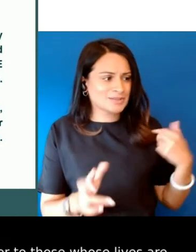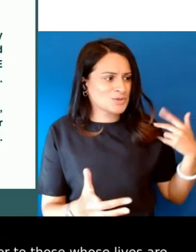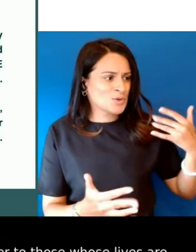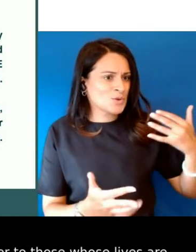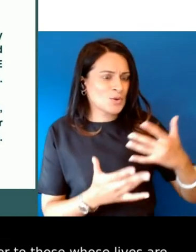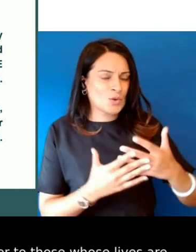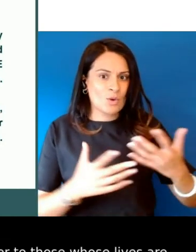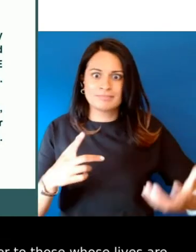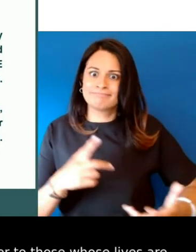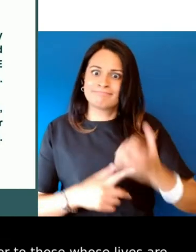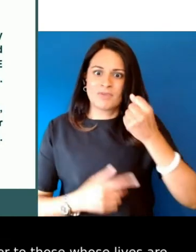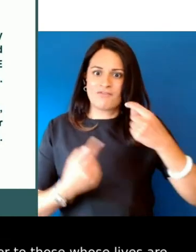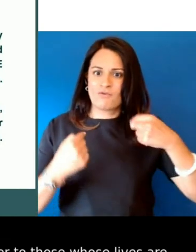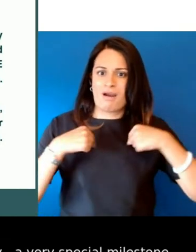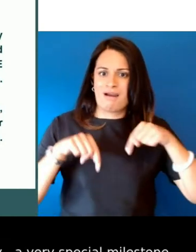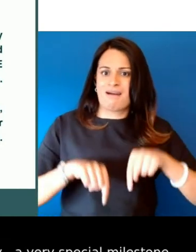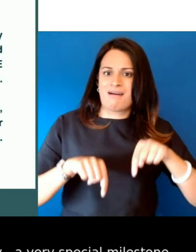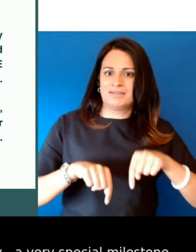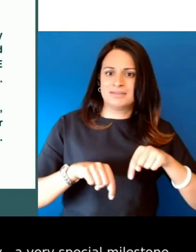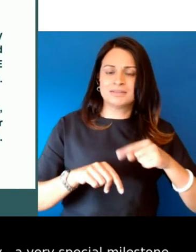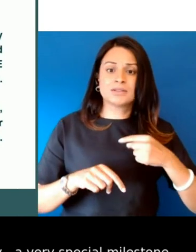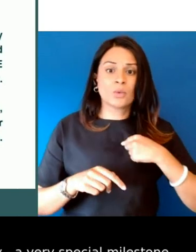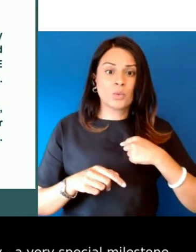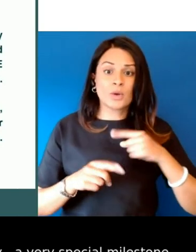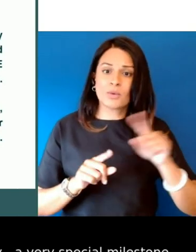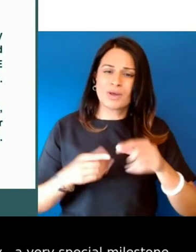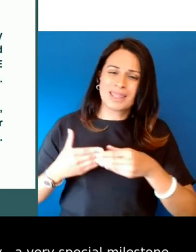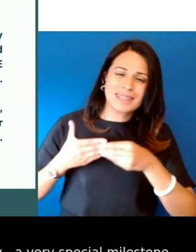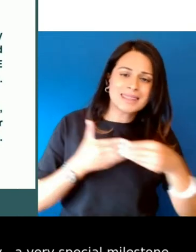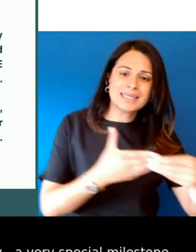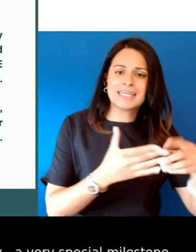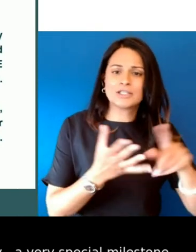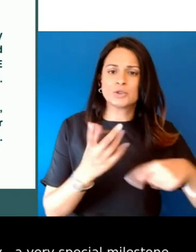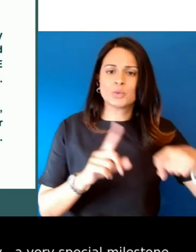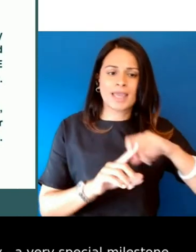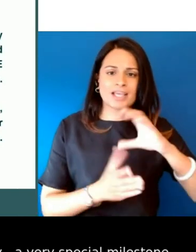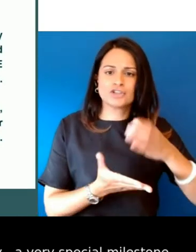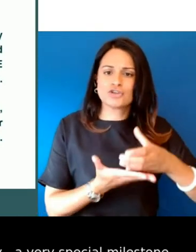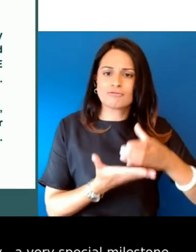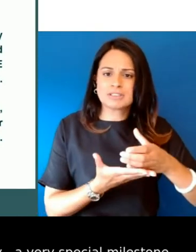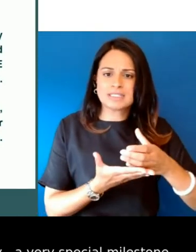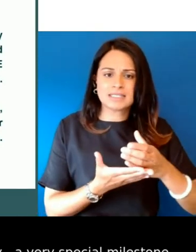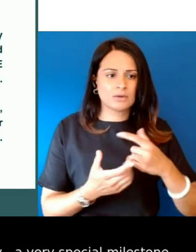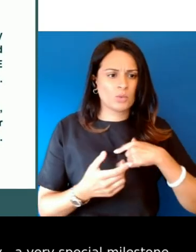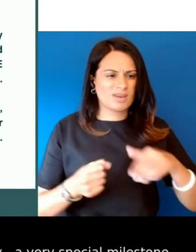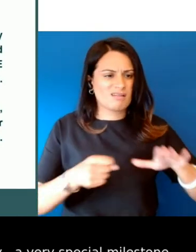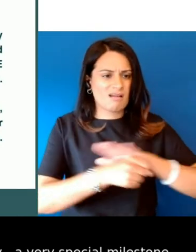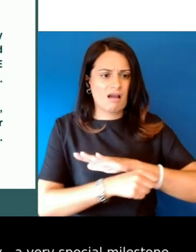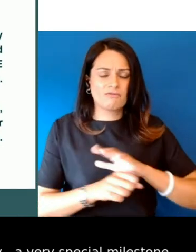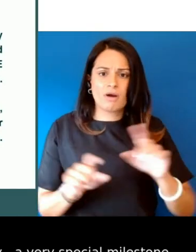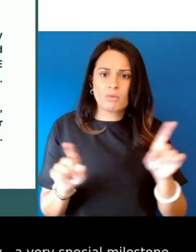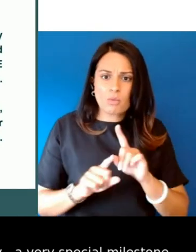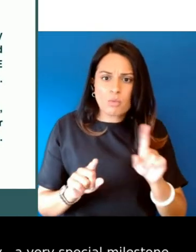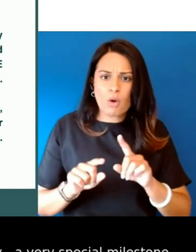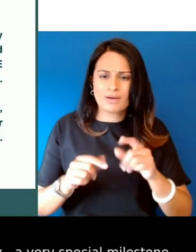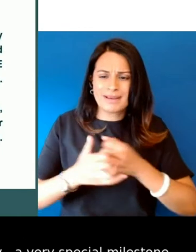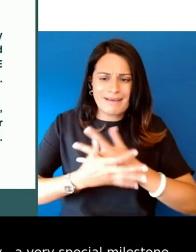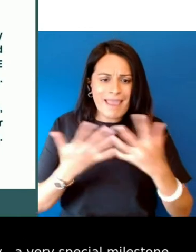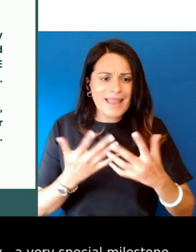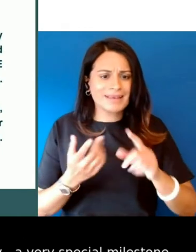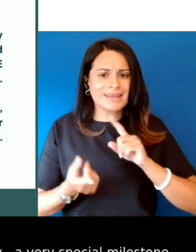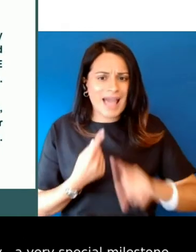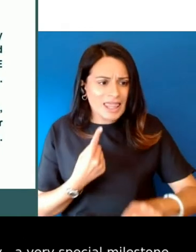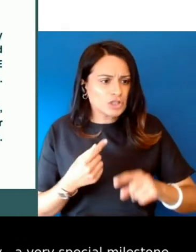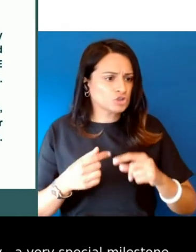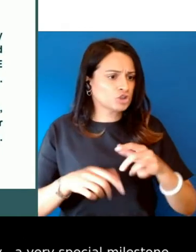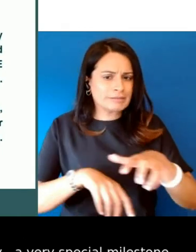for us we are the leading uk charity um covering all aspects of allergic disease and